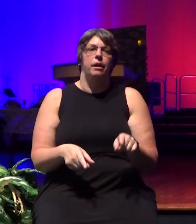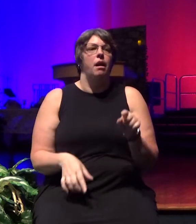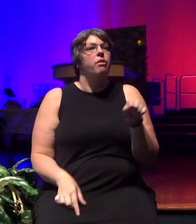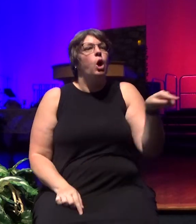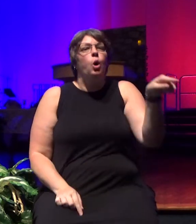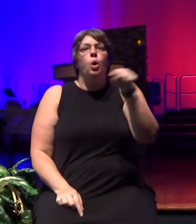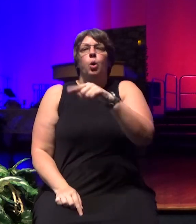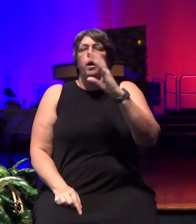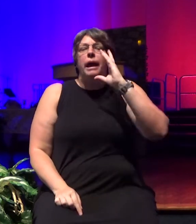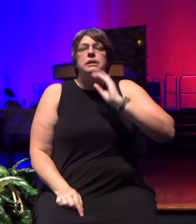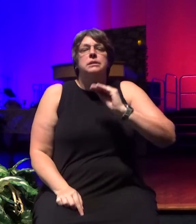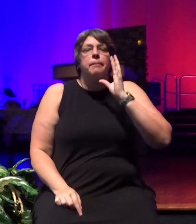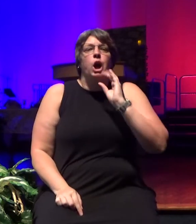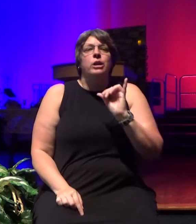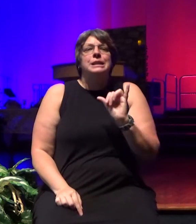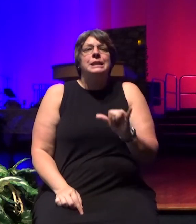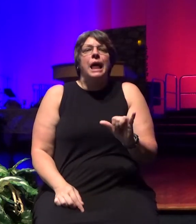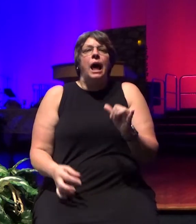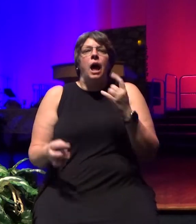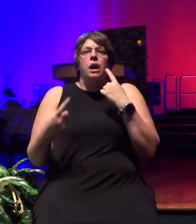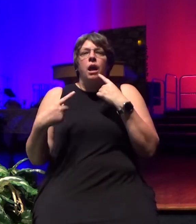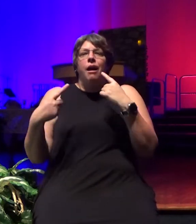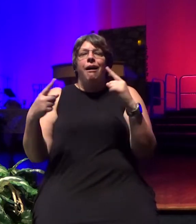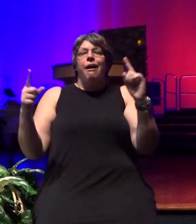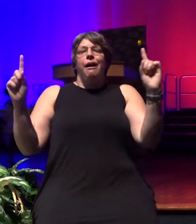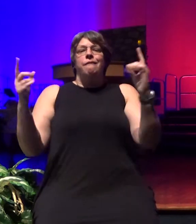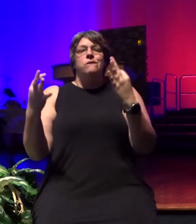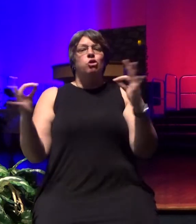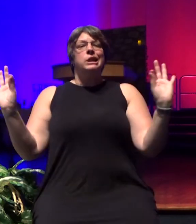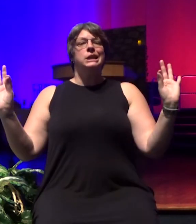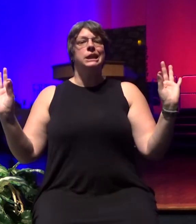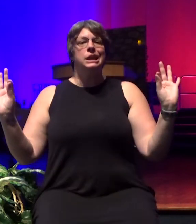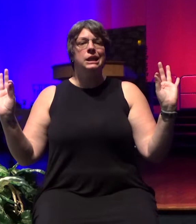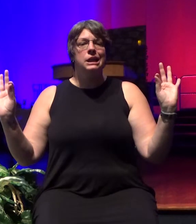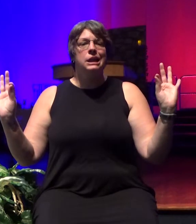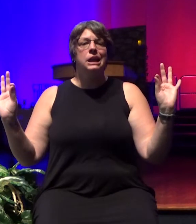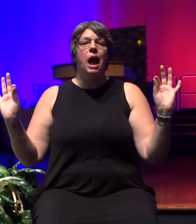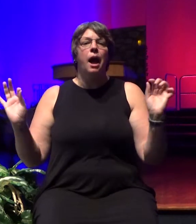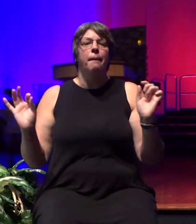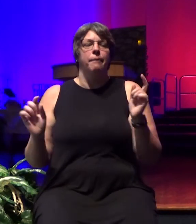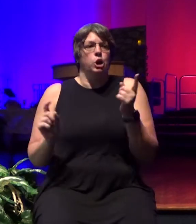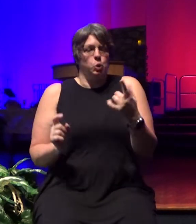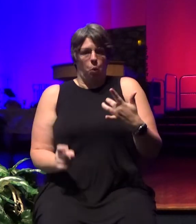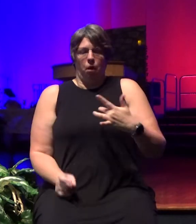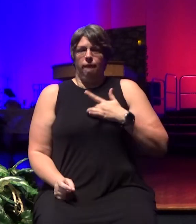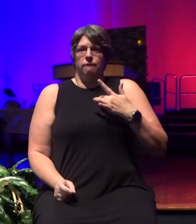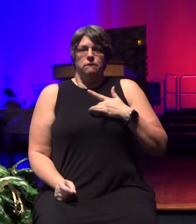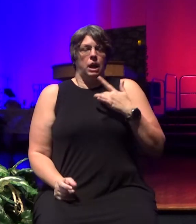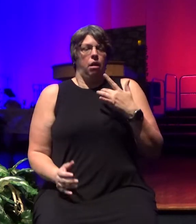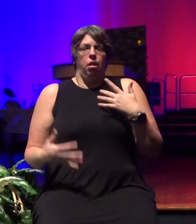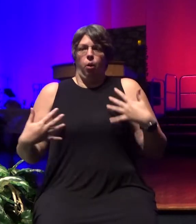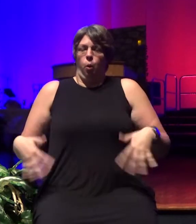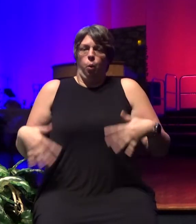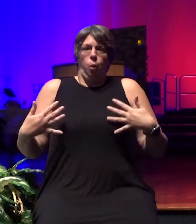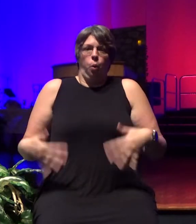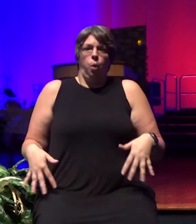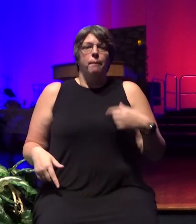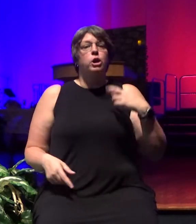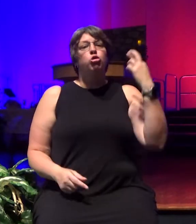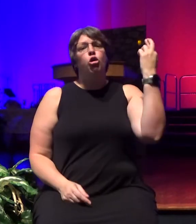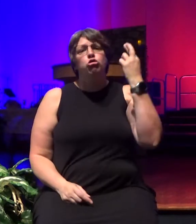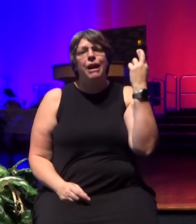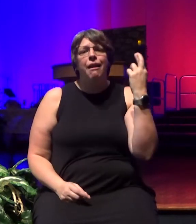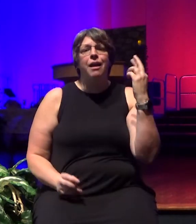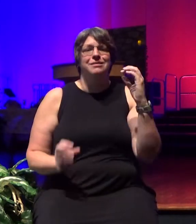realization that you indeed have transcended that you have realized that nothing anyone ever says or does has the power